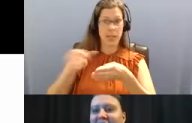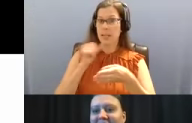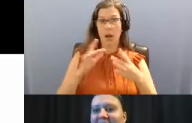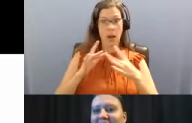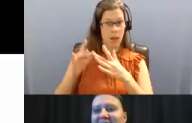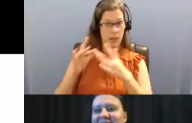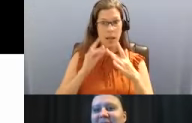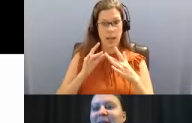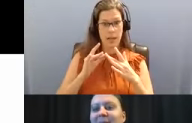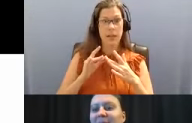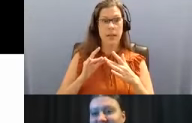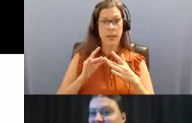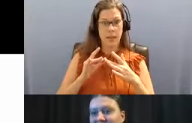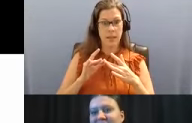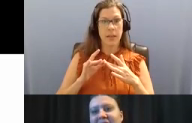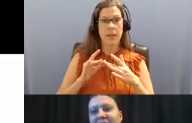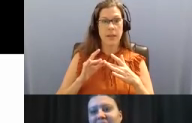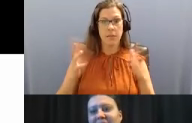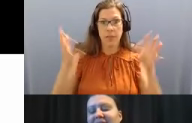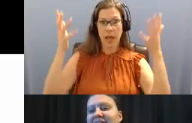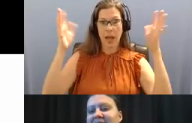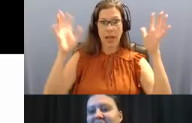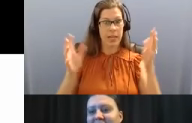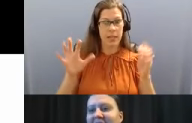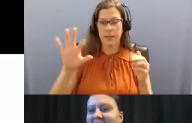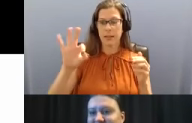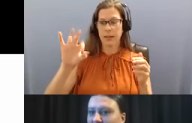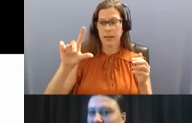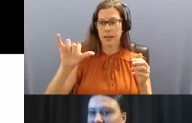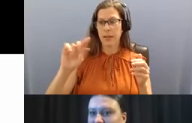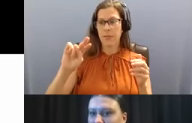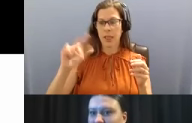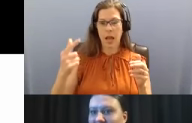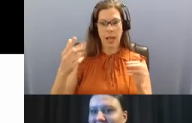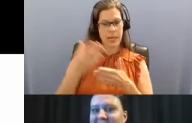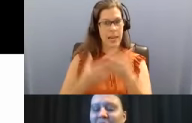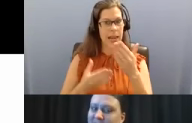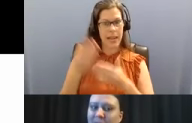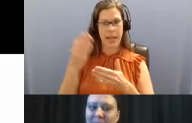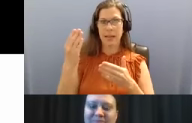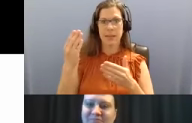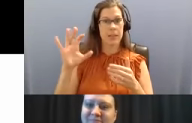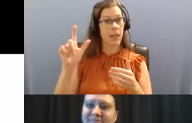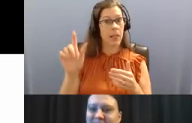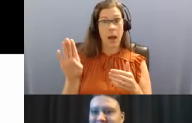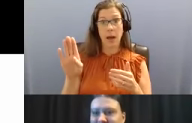the Flying Hands Club president, which is our ASL club at our school.